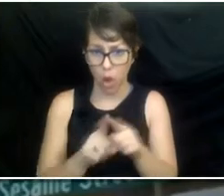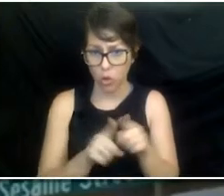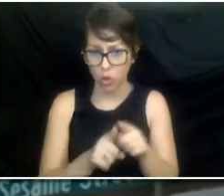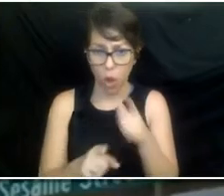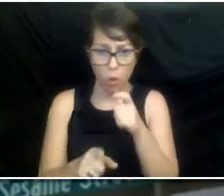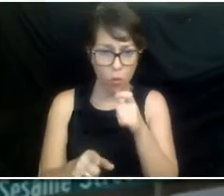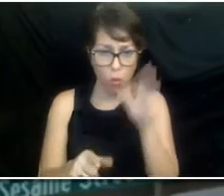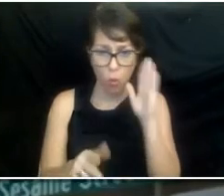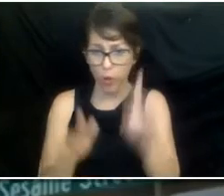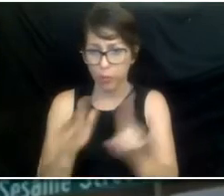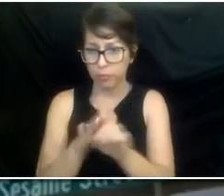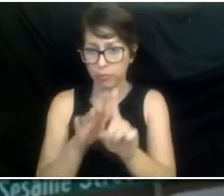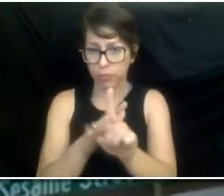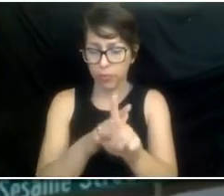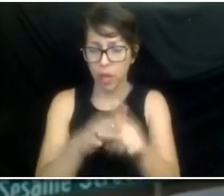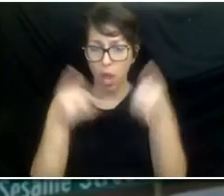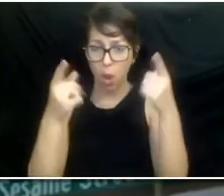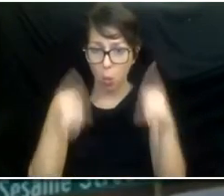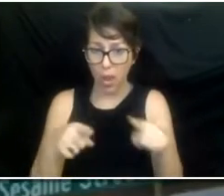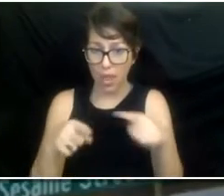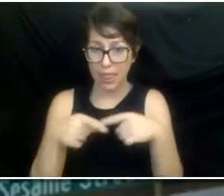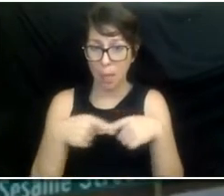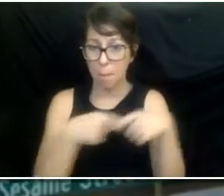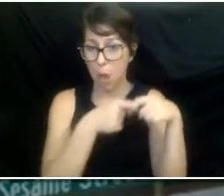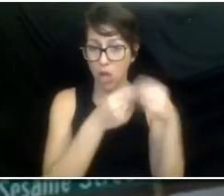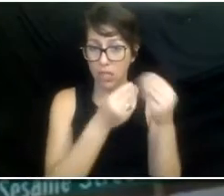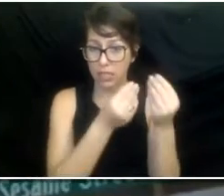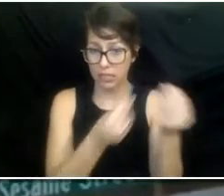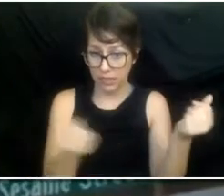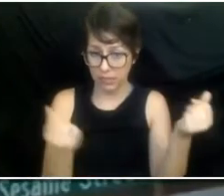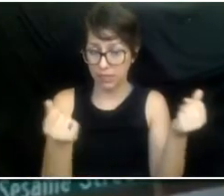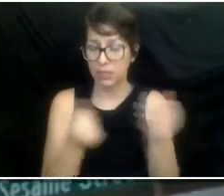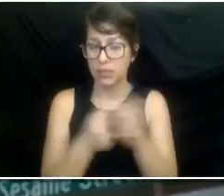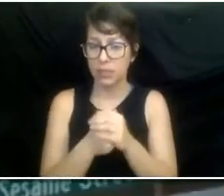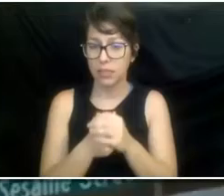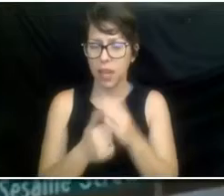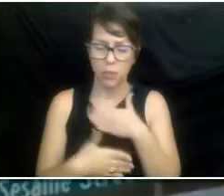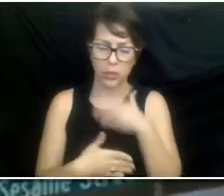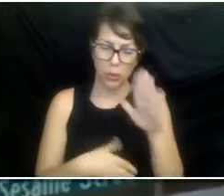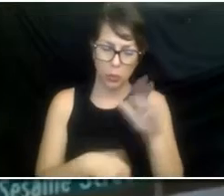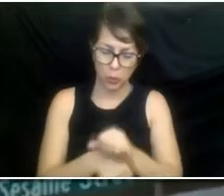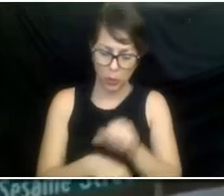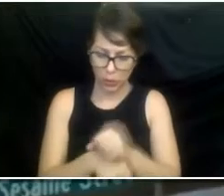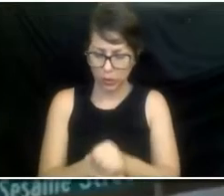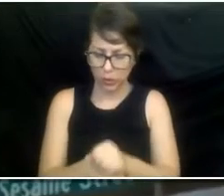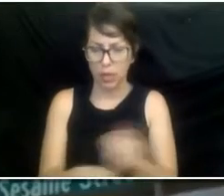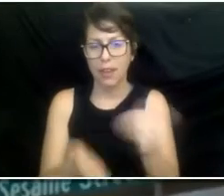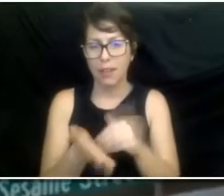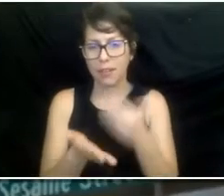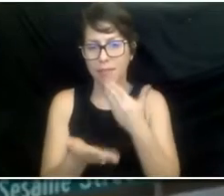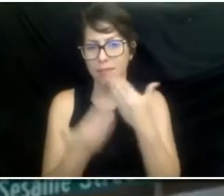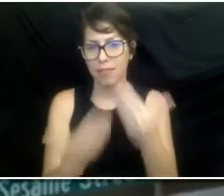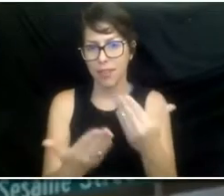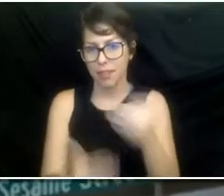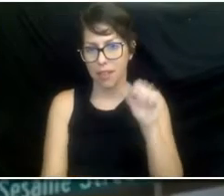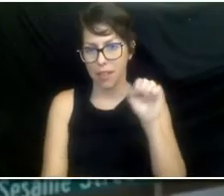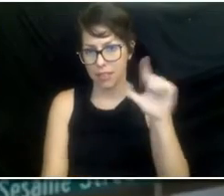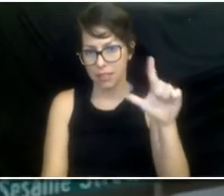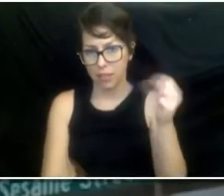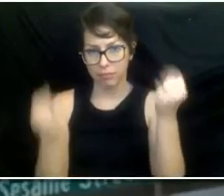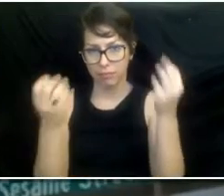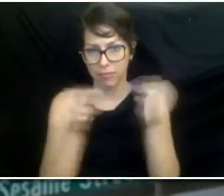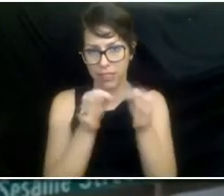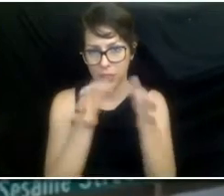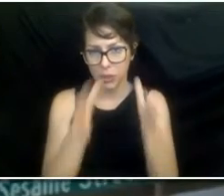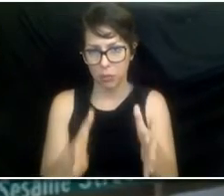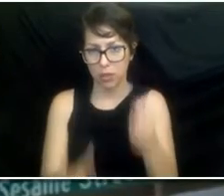extraordinary um and I think we also have Spanish uh interpretation going at this same time so thank you